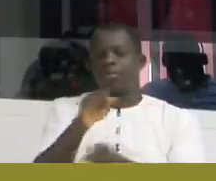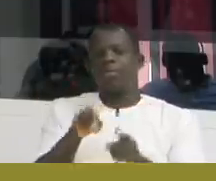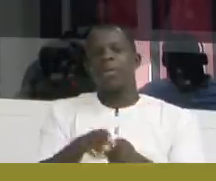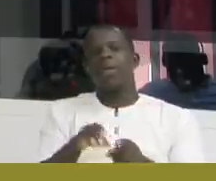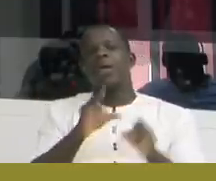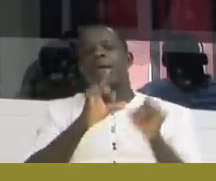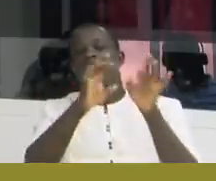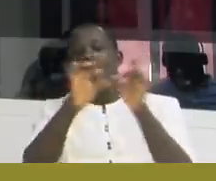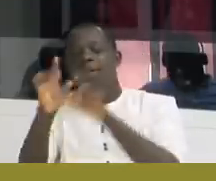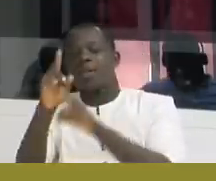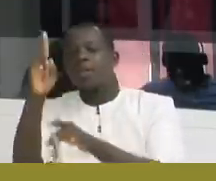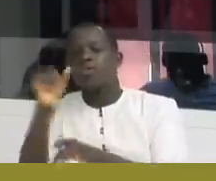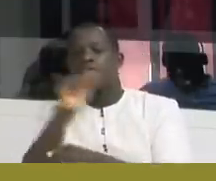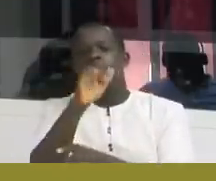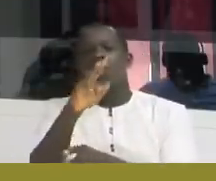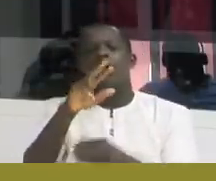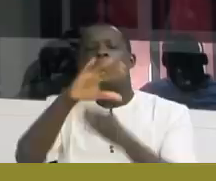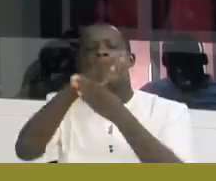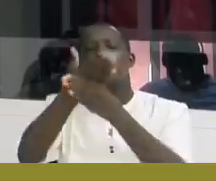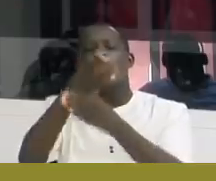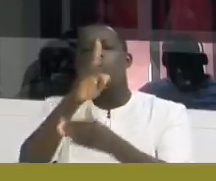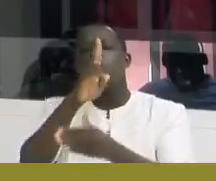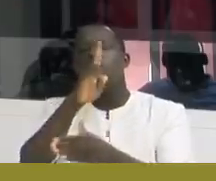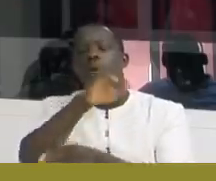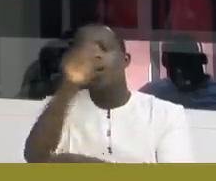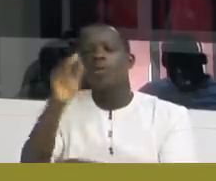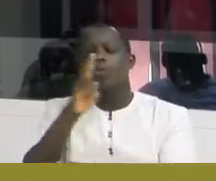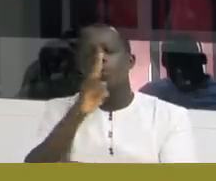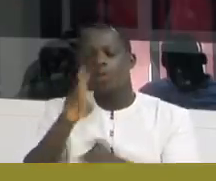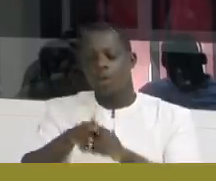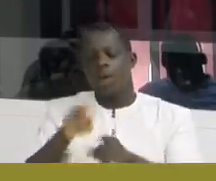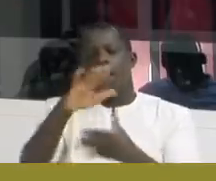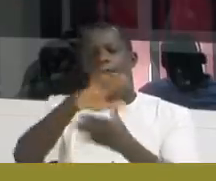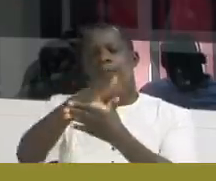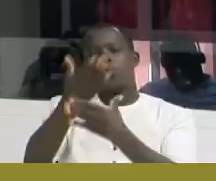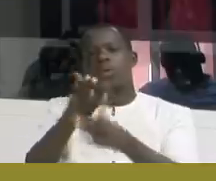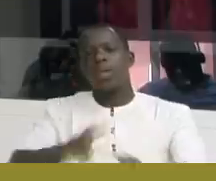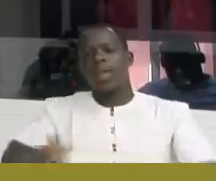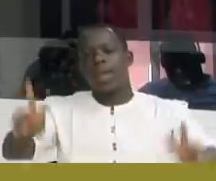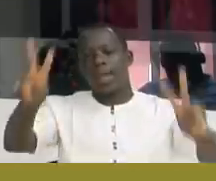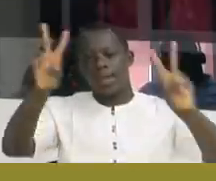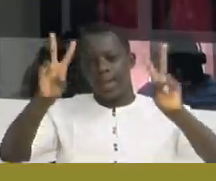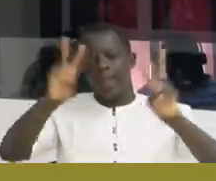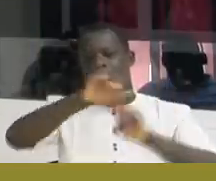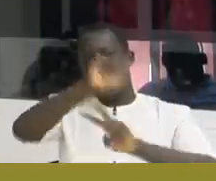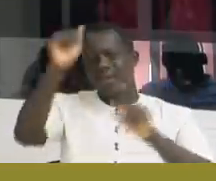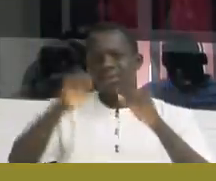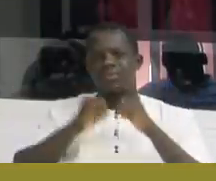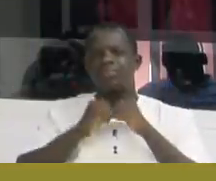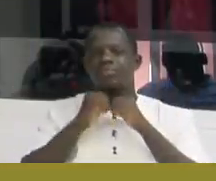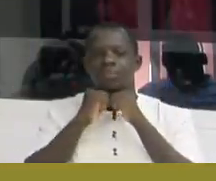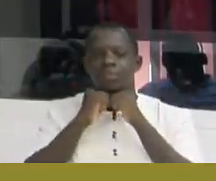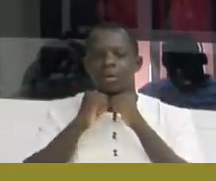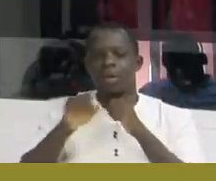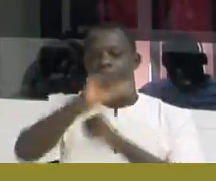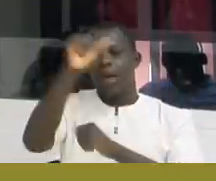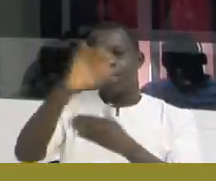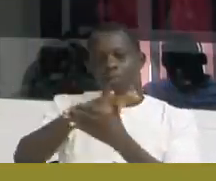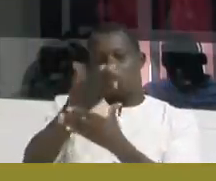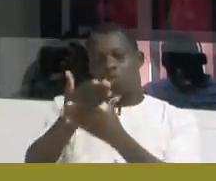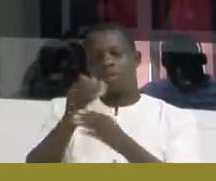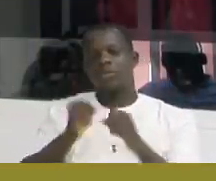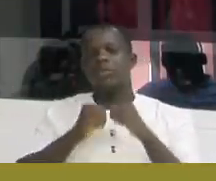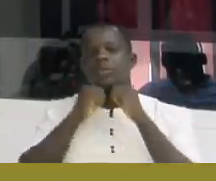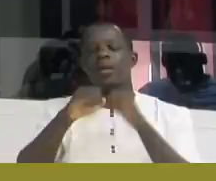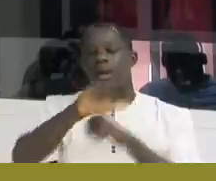Animosity between who and who? Yes, between Jamme and Sanasabali, and between